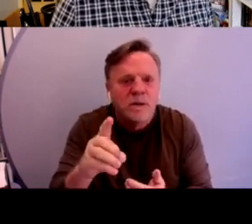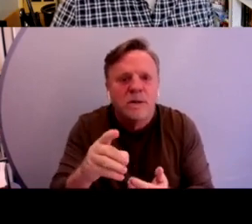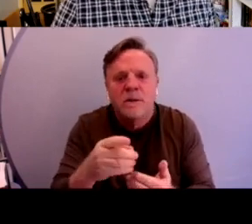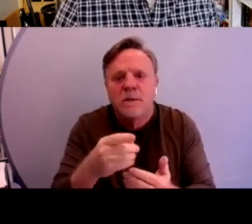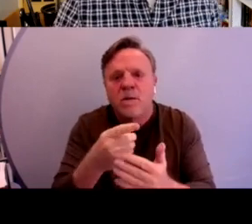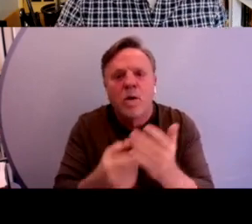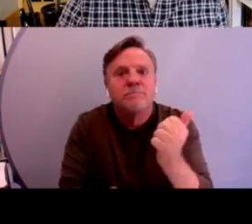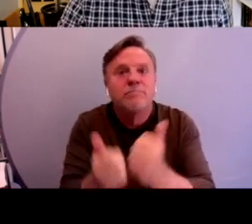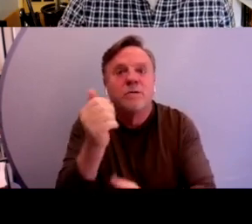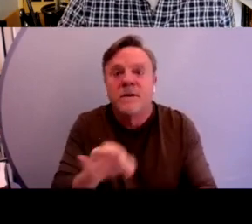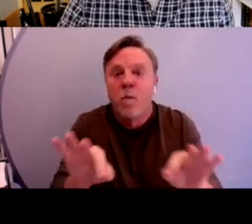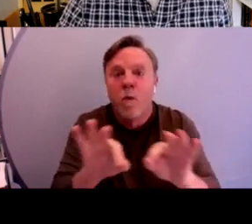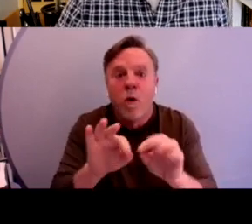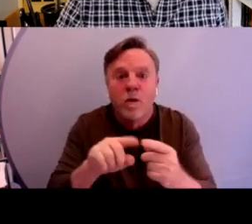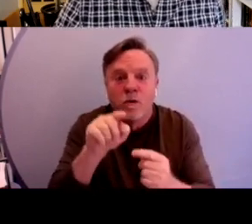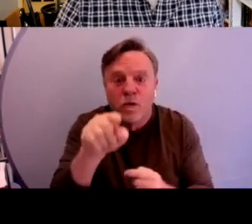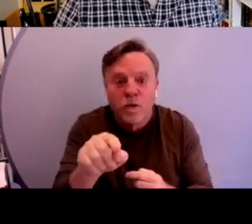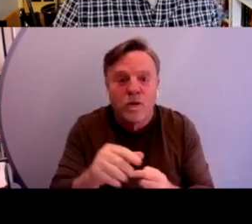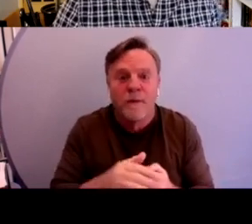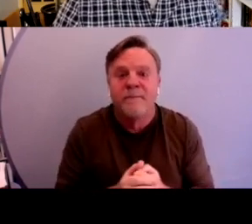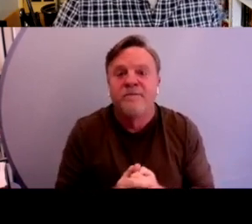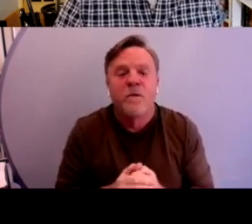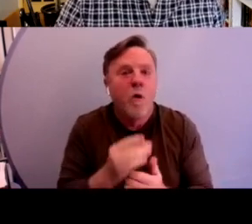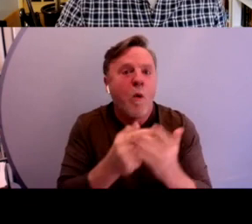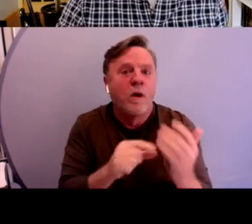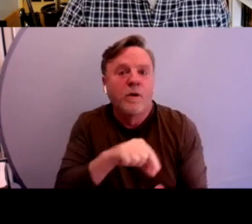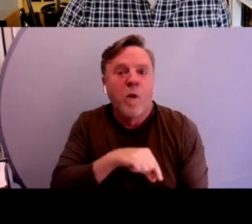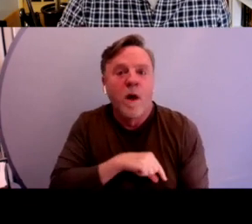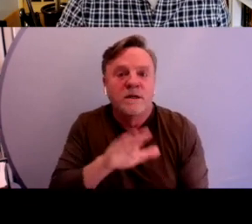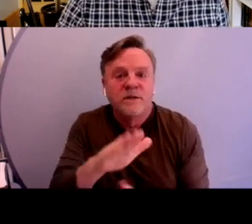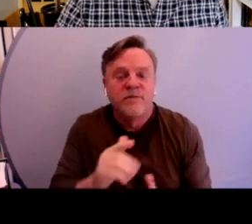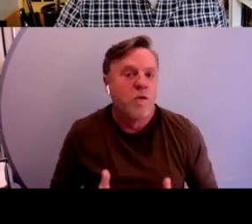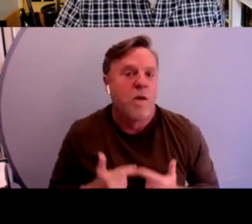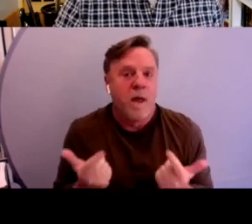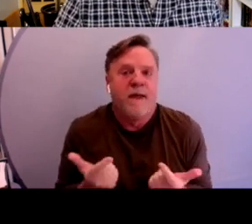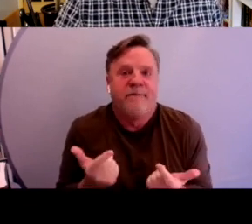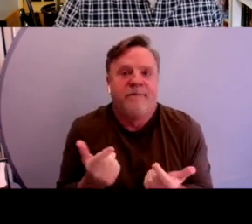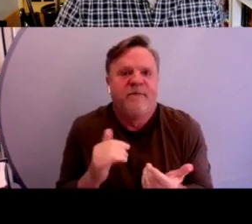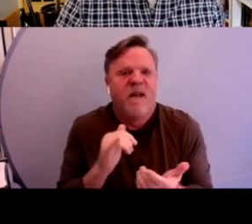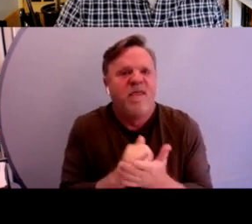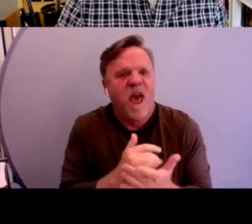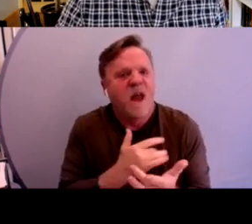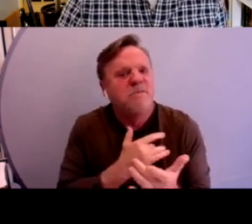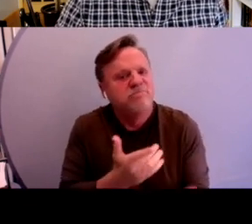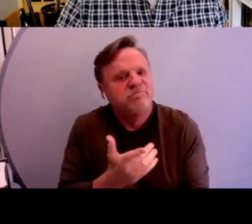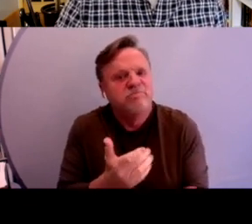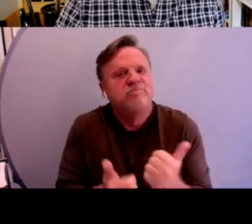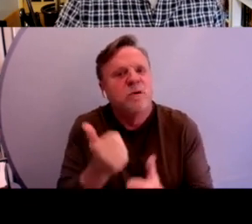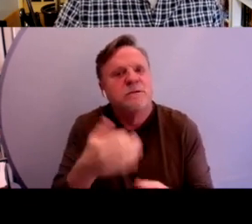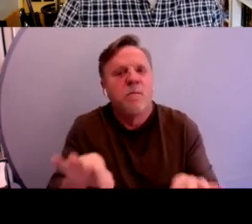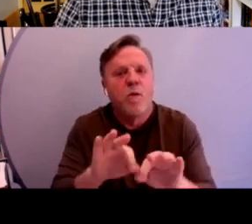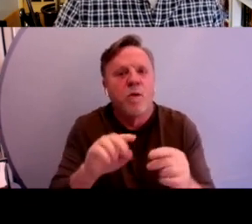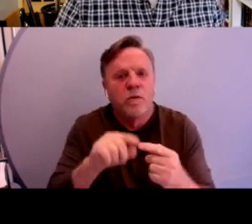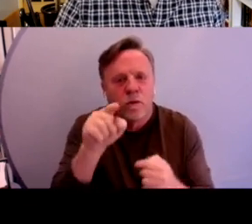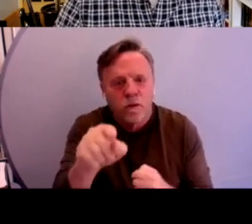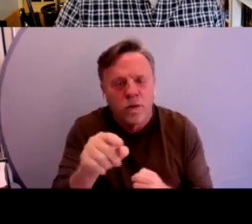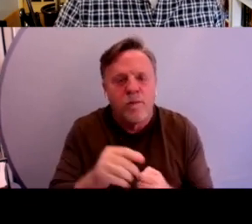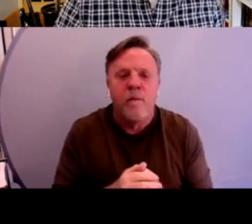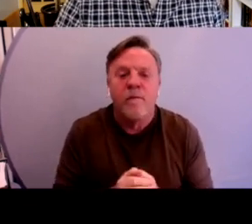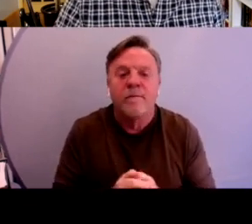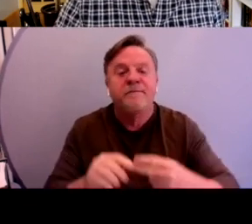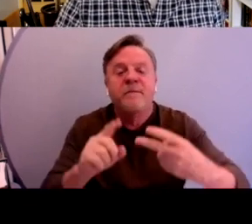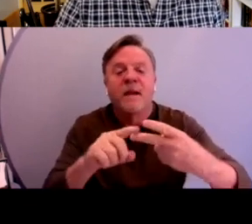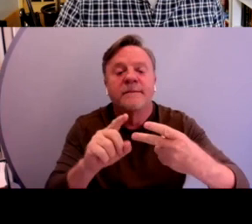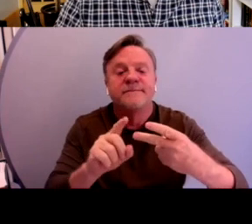you? What are the qualities of your life that are characteristics that are most important to you?